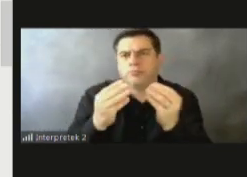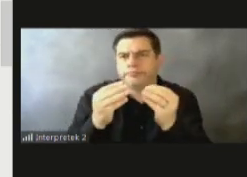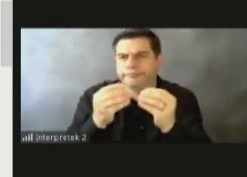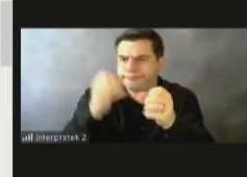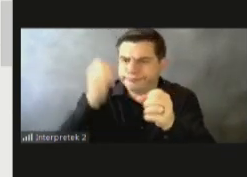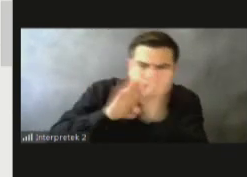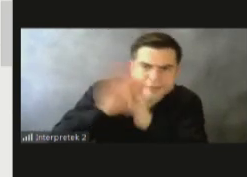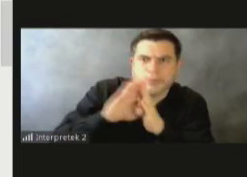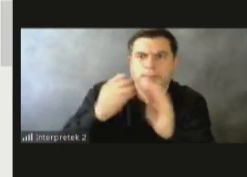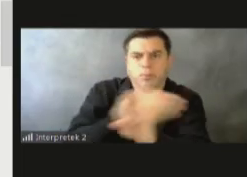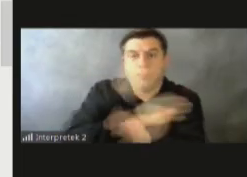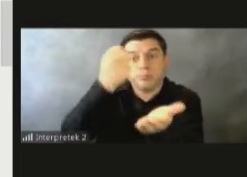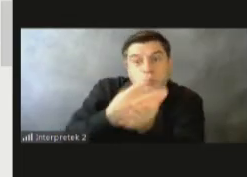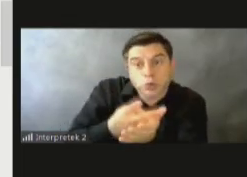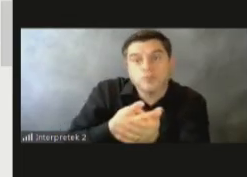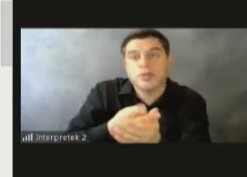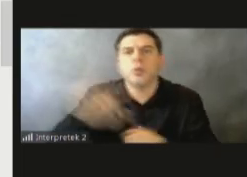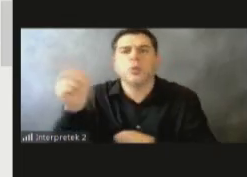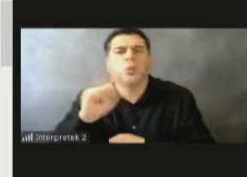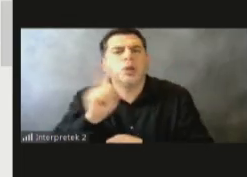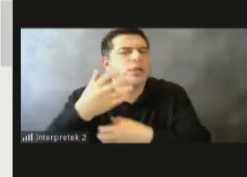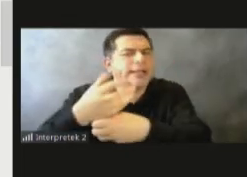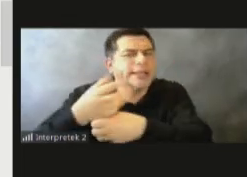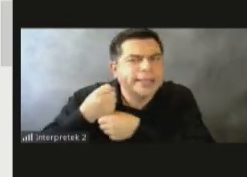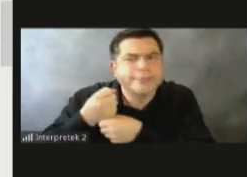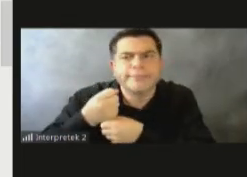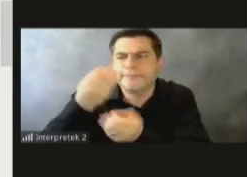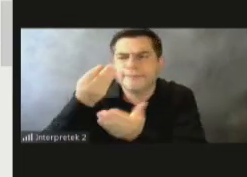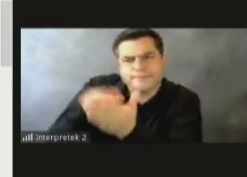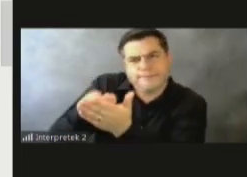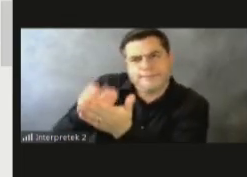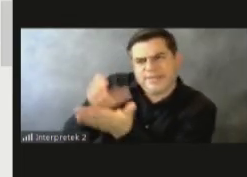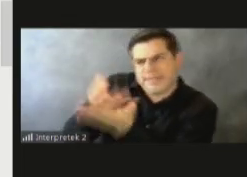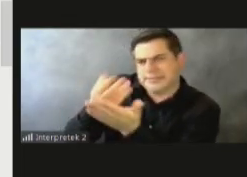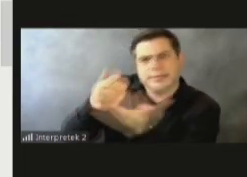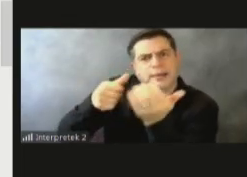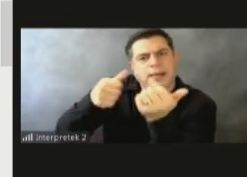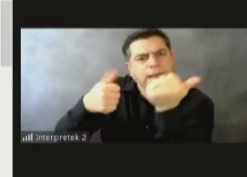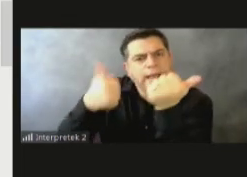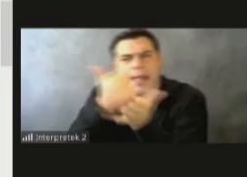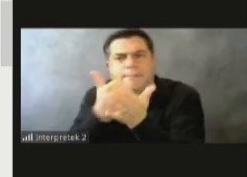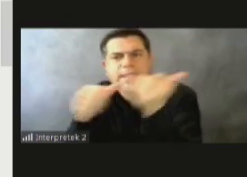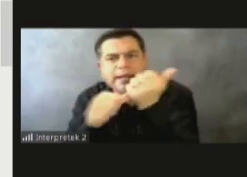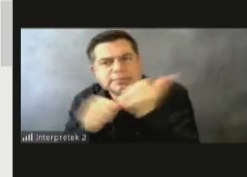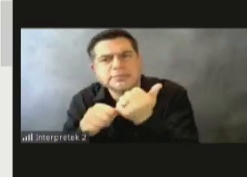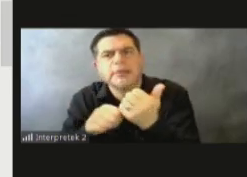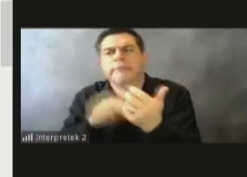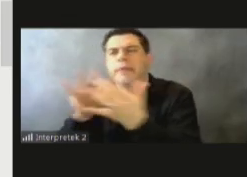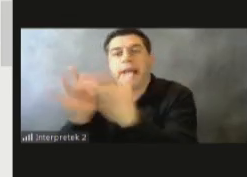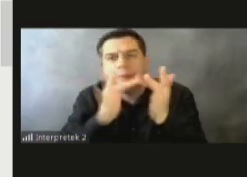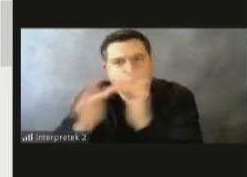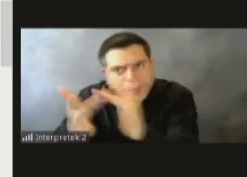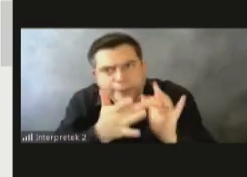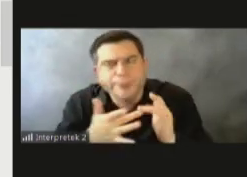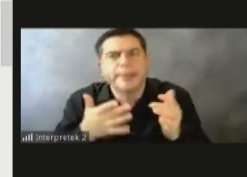other guidance, and then do outreach once we have those plans, that financial assistance through the rest of the